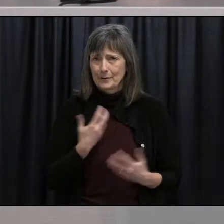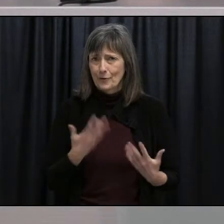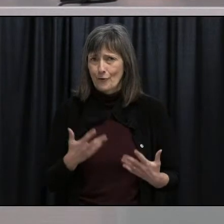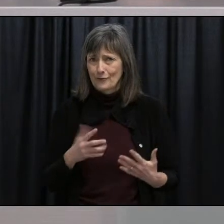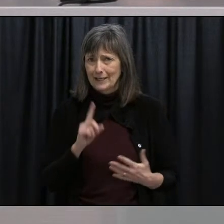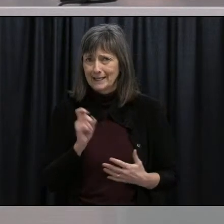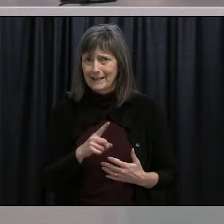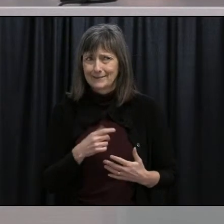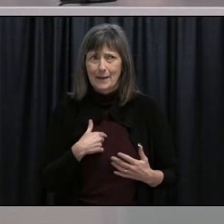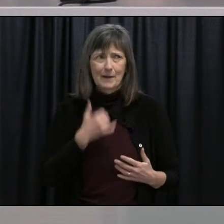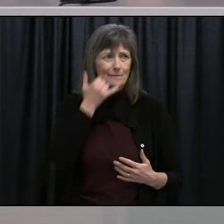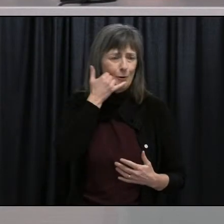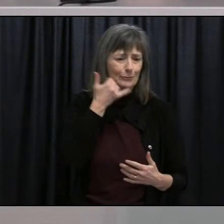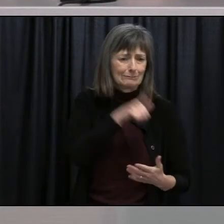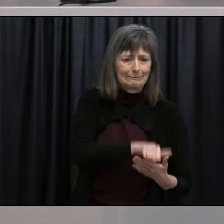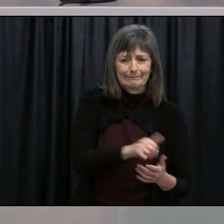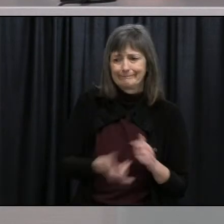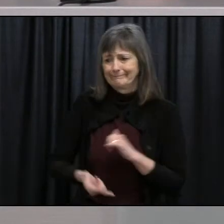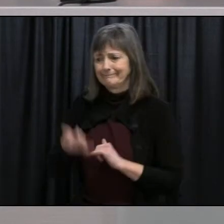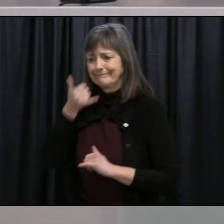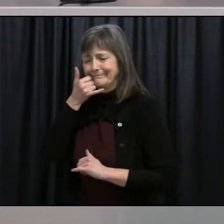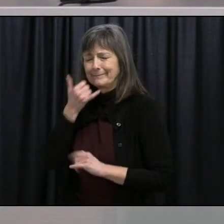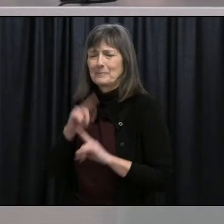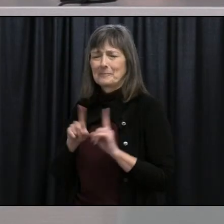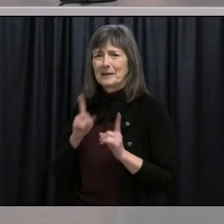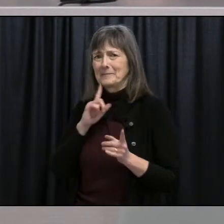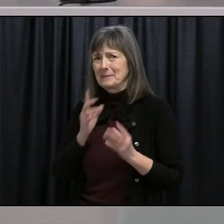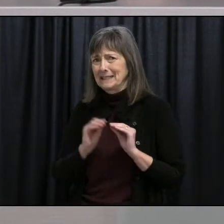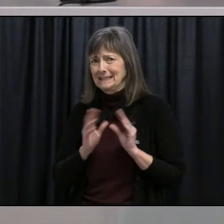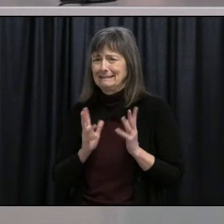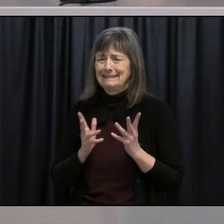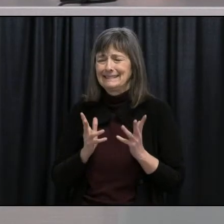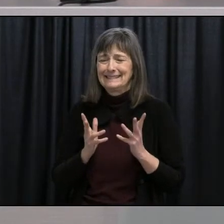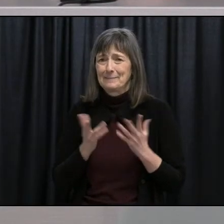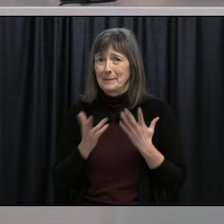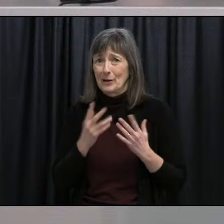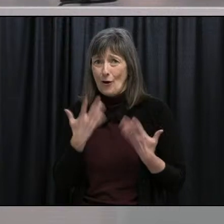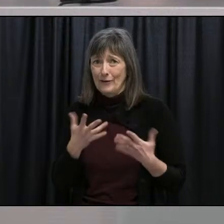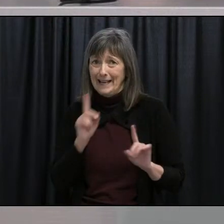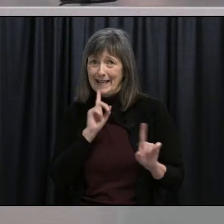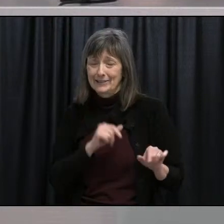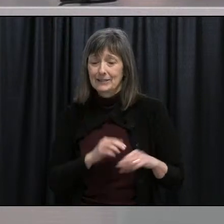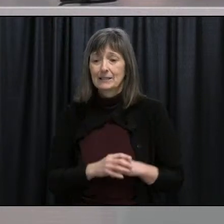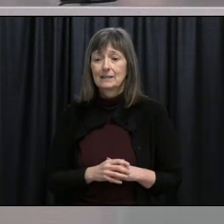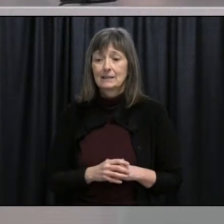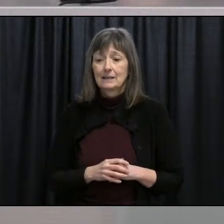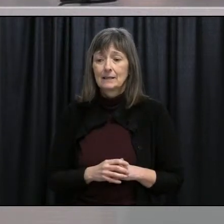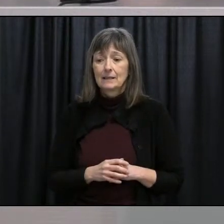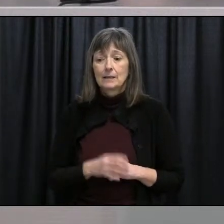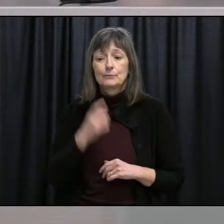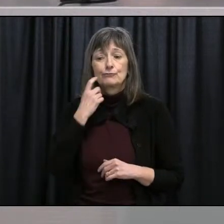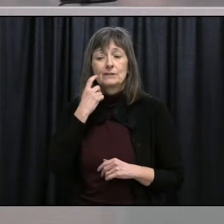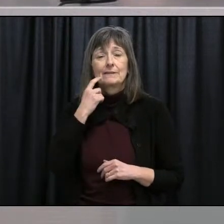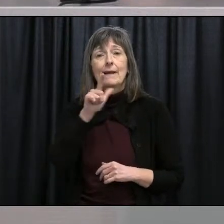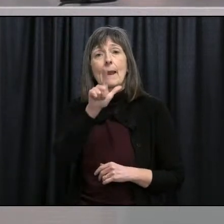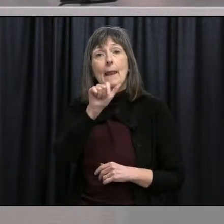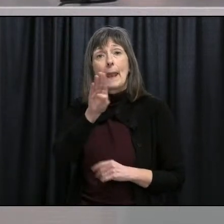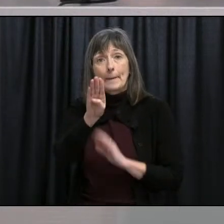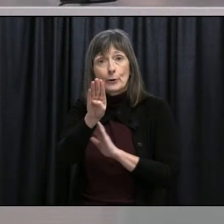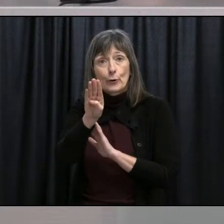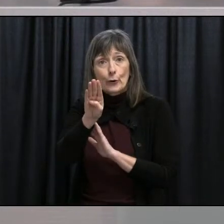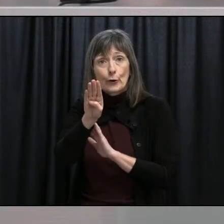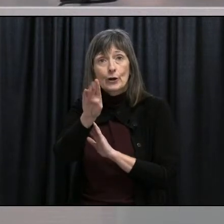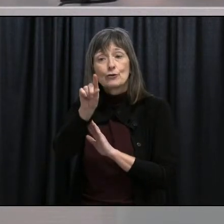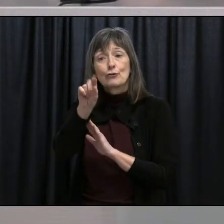I actually had to switch my phone out because of bad quality, but if there was an update on the recent case that was in the Labrador Grenfell